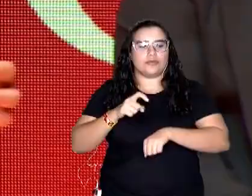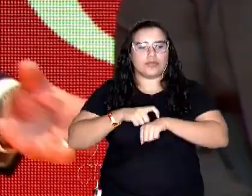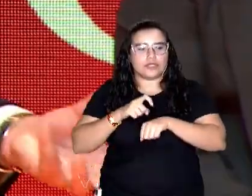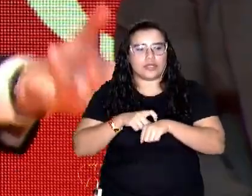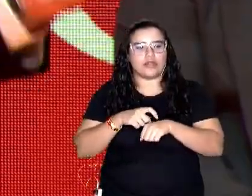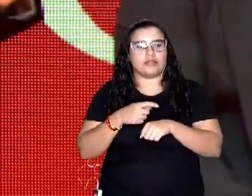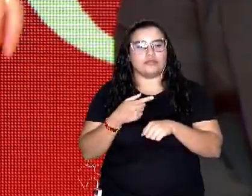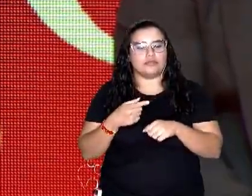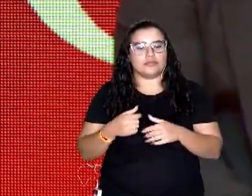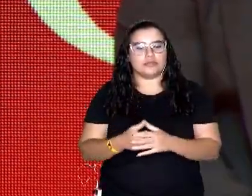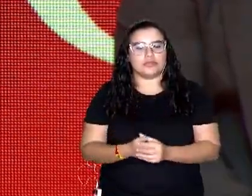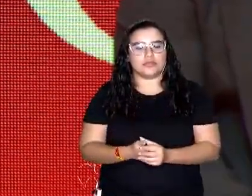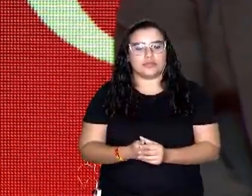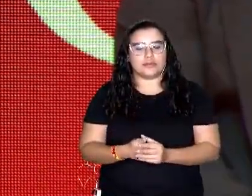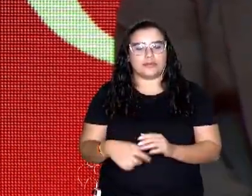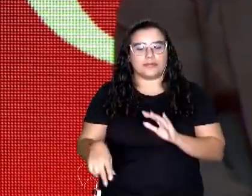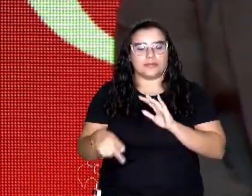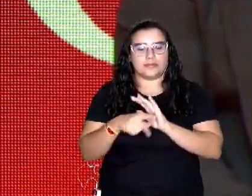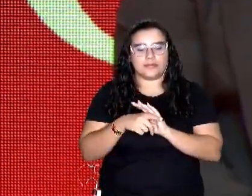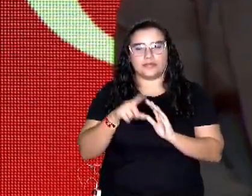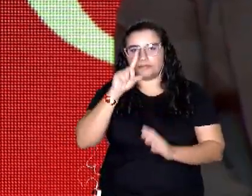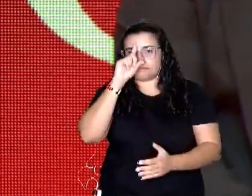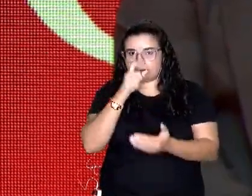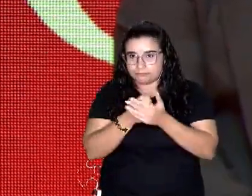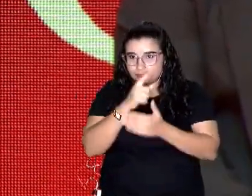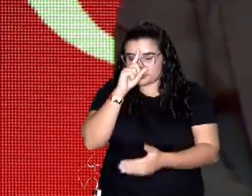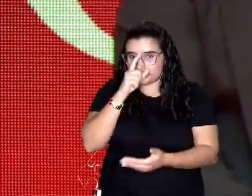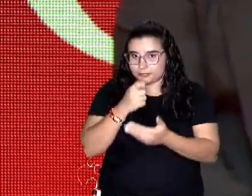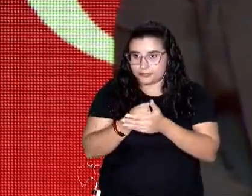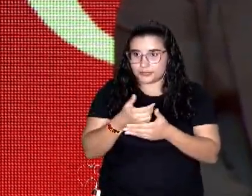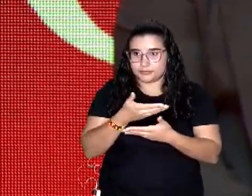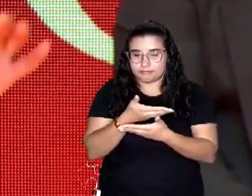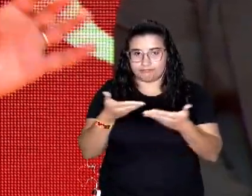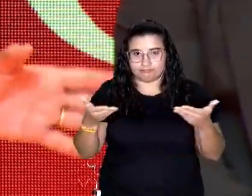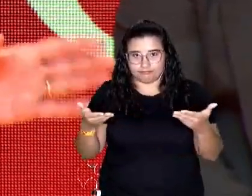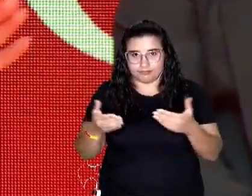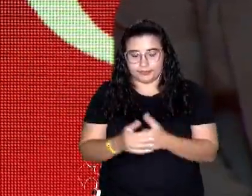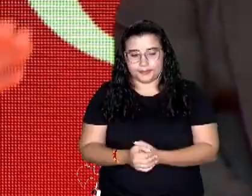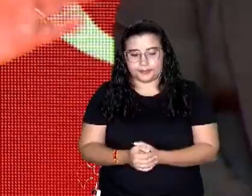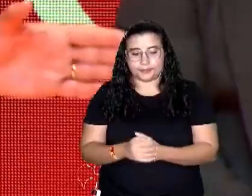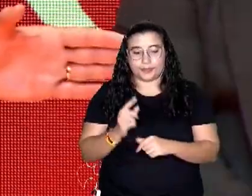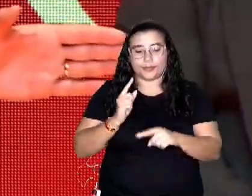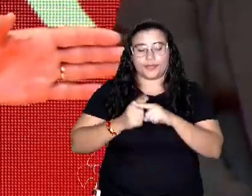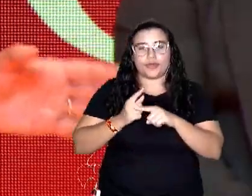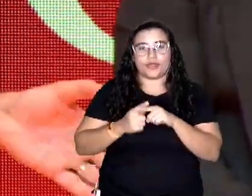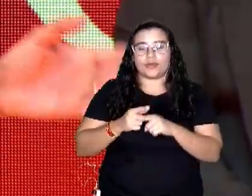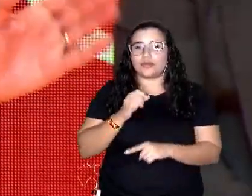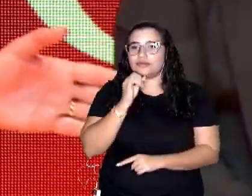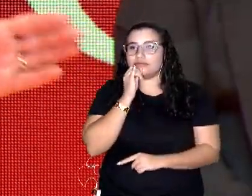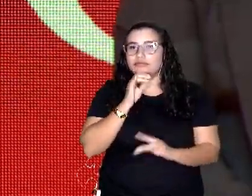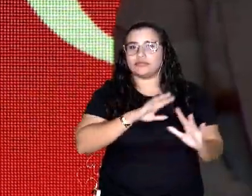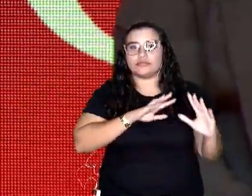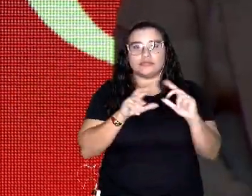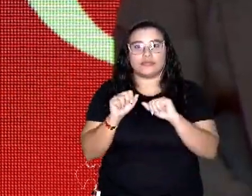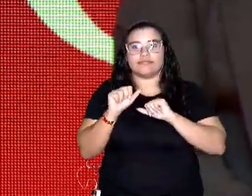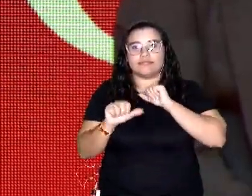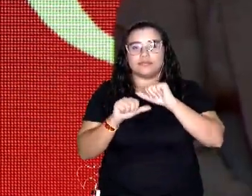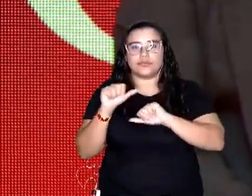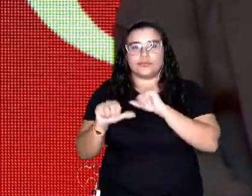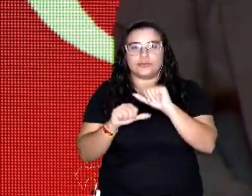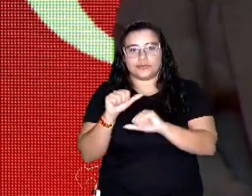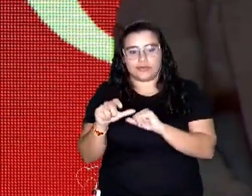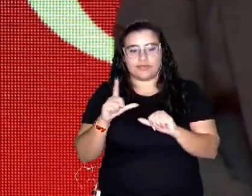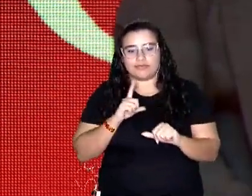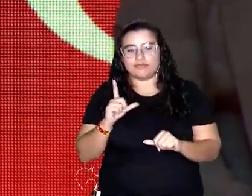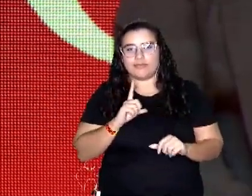change that needs to be a tax component into that. But the short answer to that is yes, and should have been